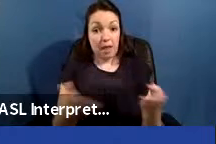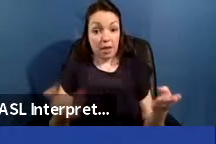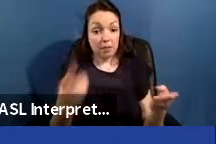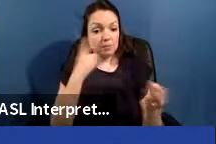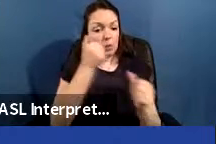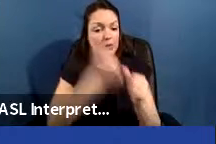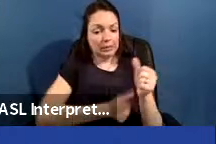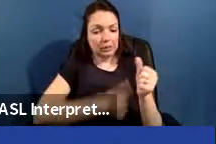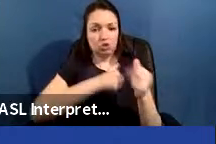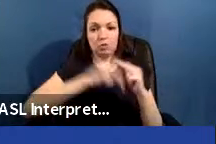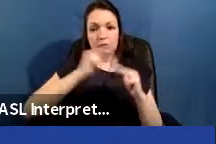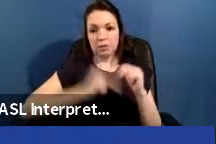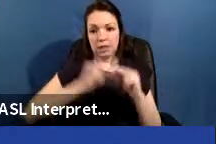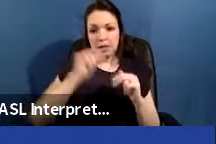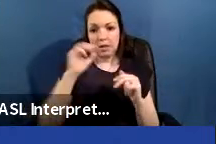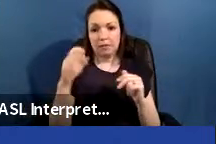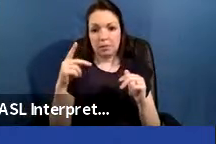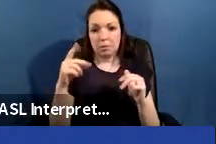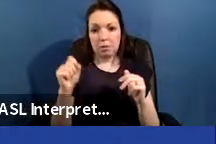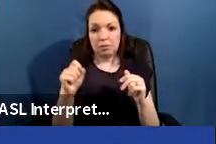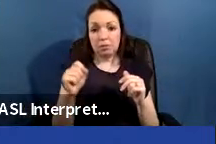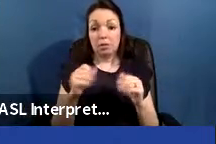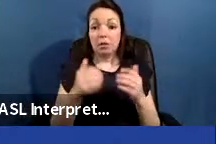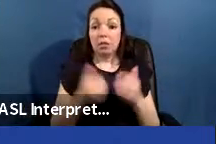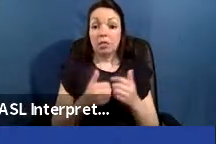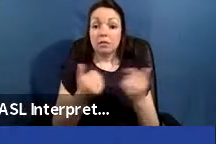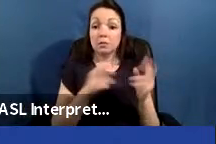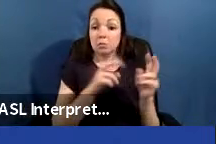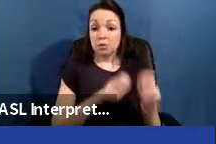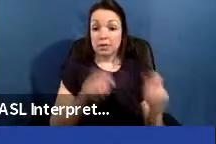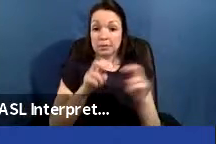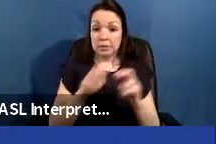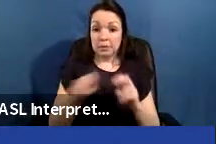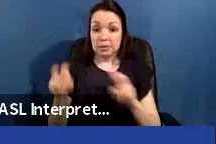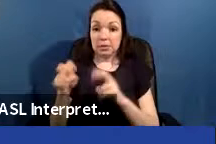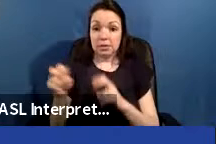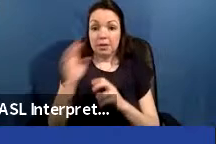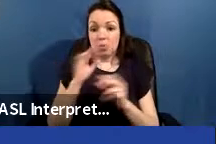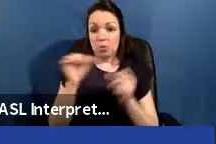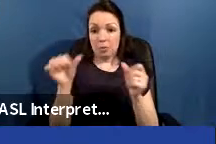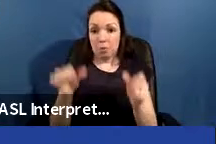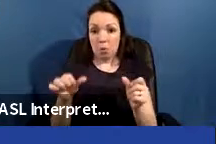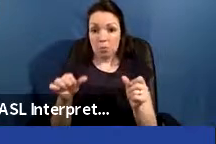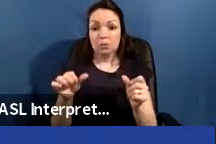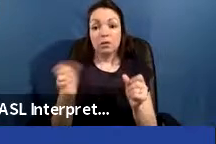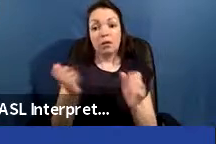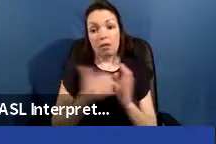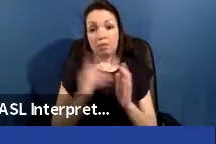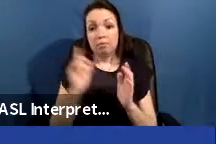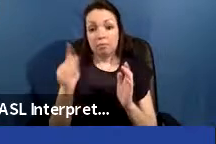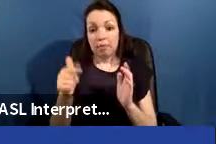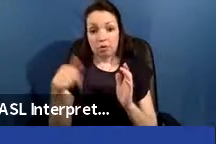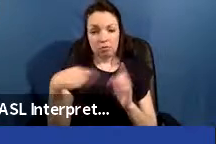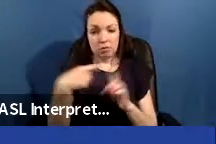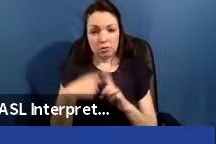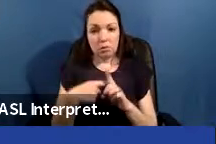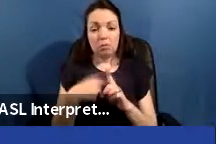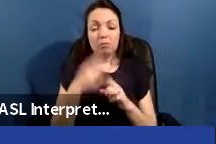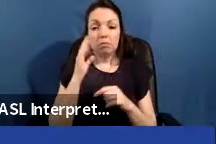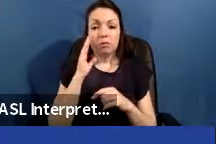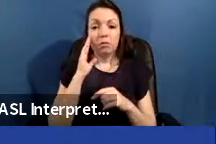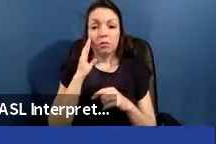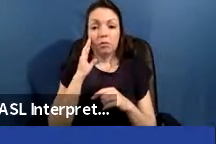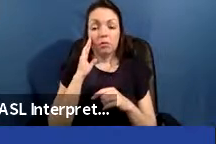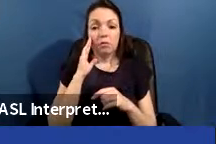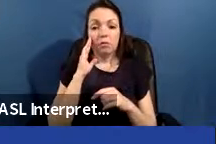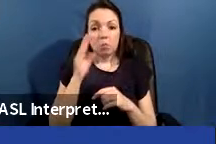facility. And these separate assessments will be posted again later this month on its own landing